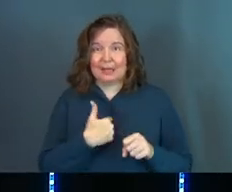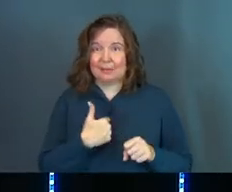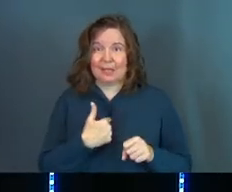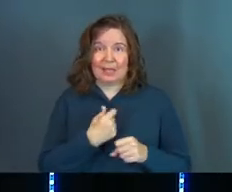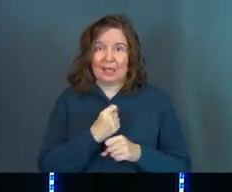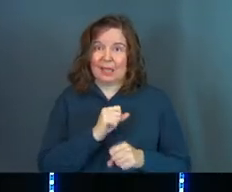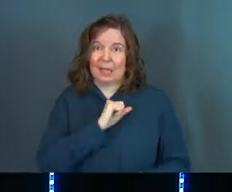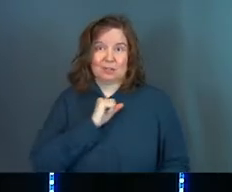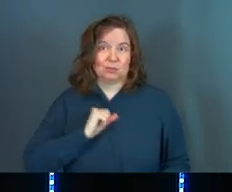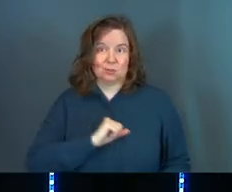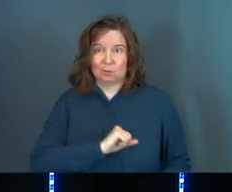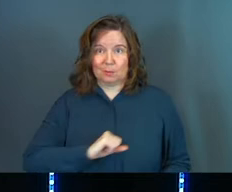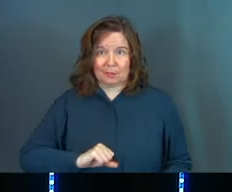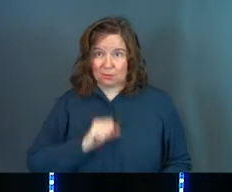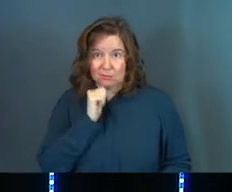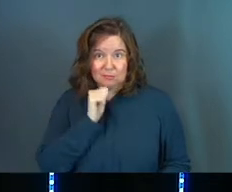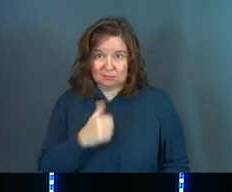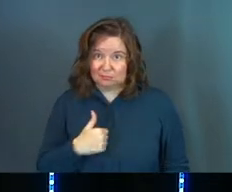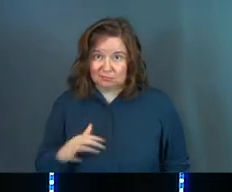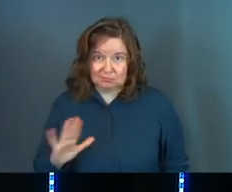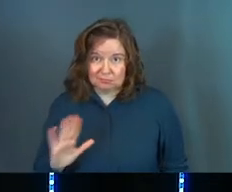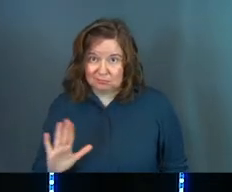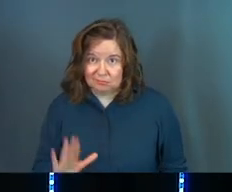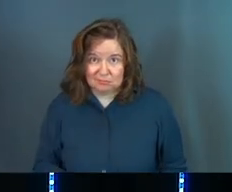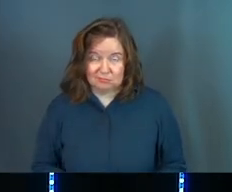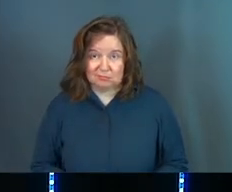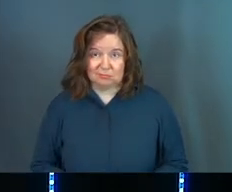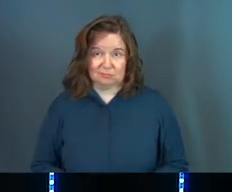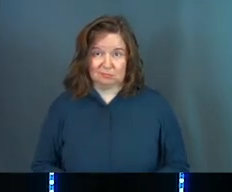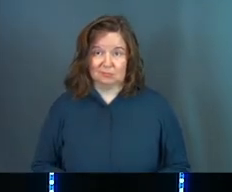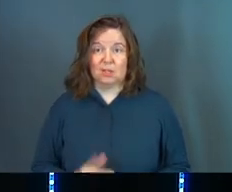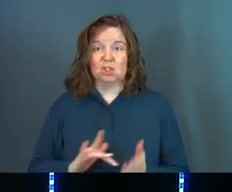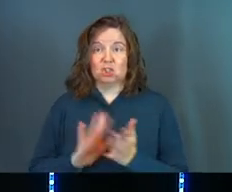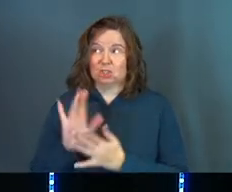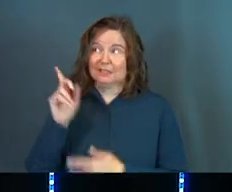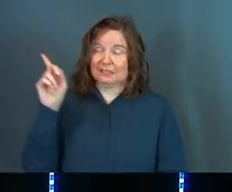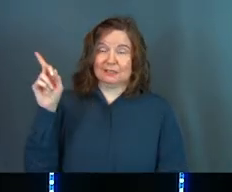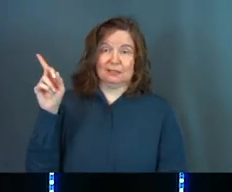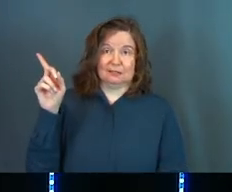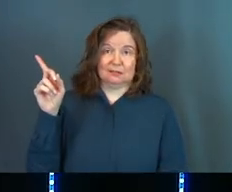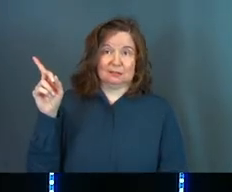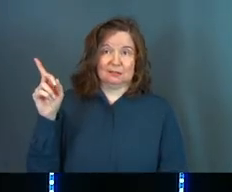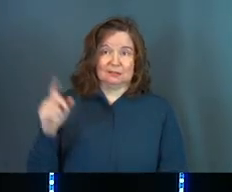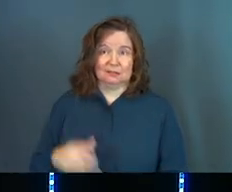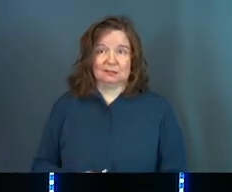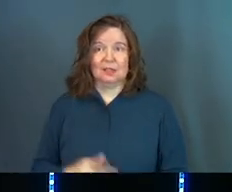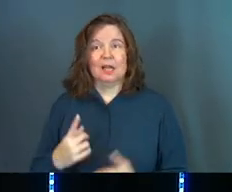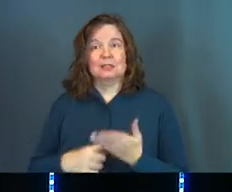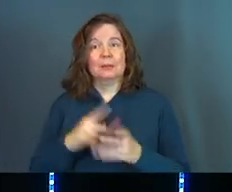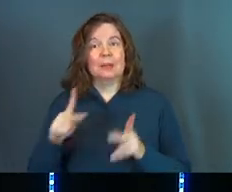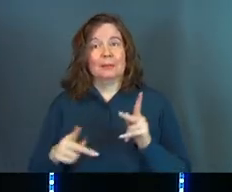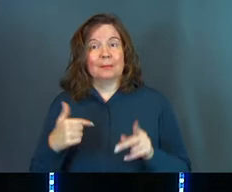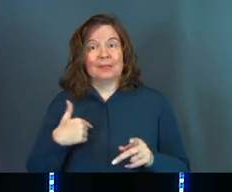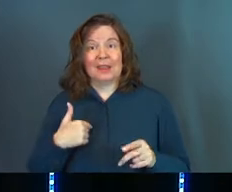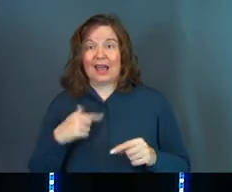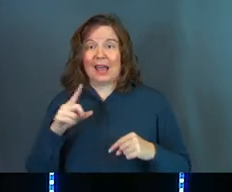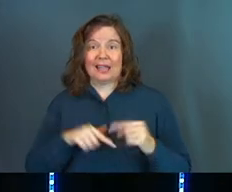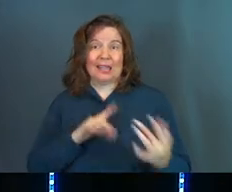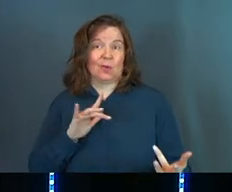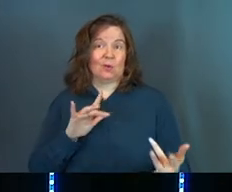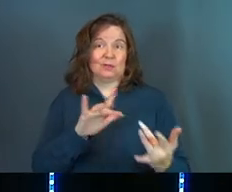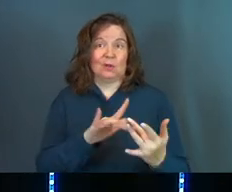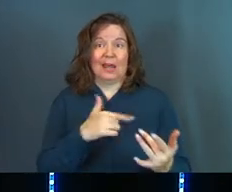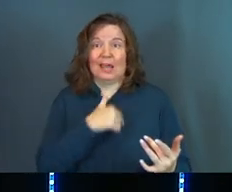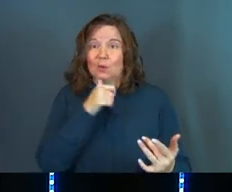me a superhero. Doesn't. Jesus is. And sometimes there's people that I can't reach out